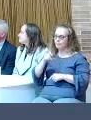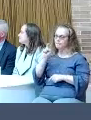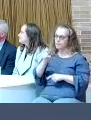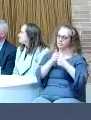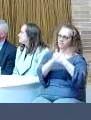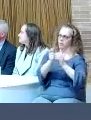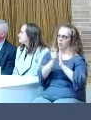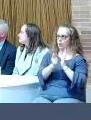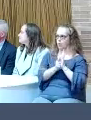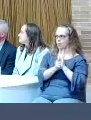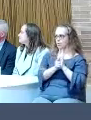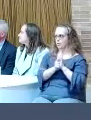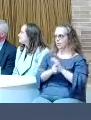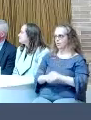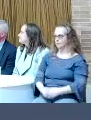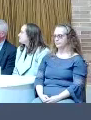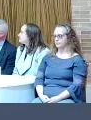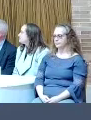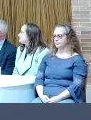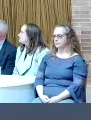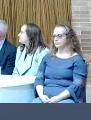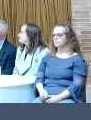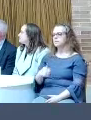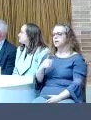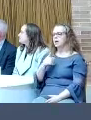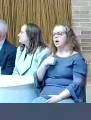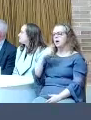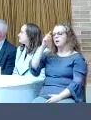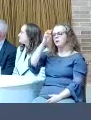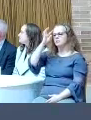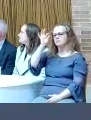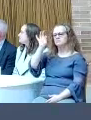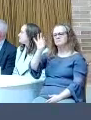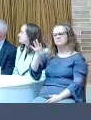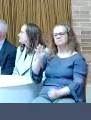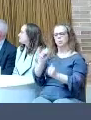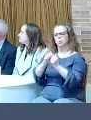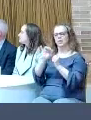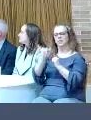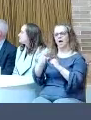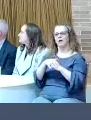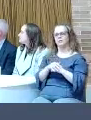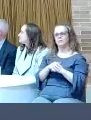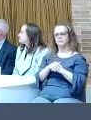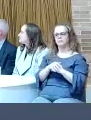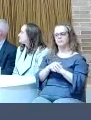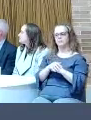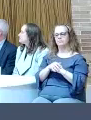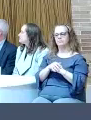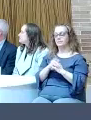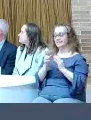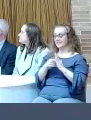the Lord I want to leave you with that thought because sometimes you have